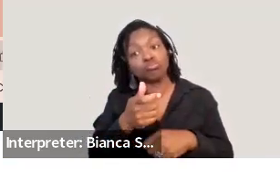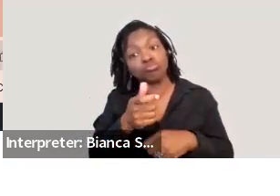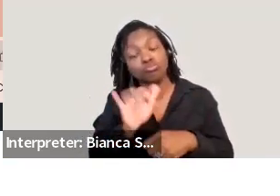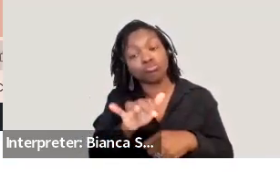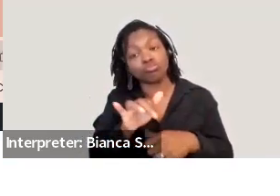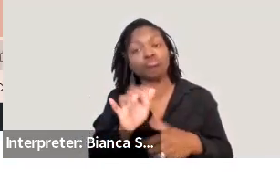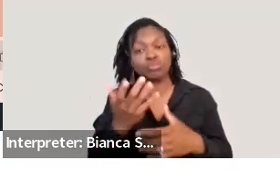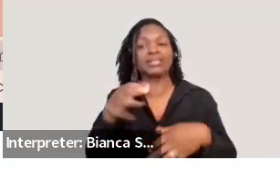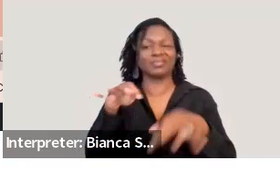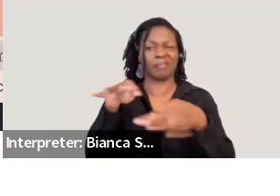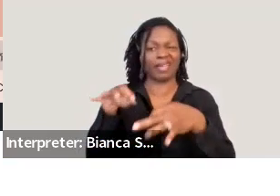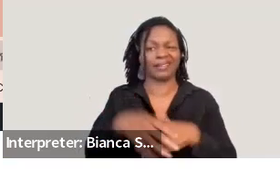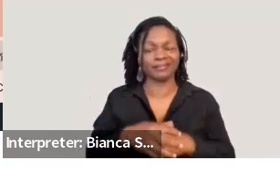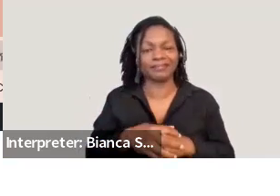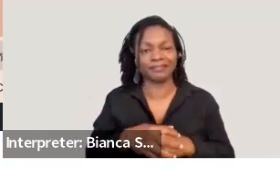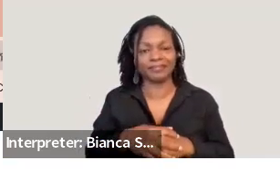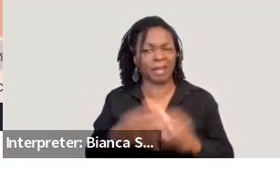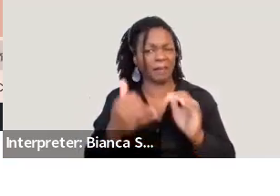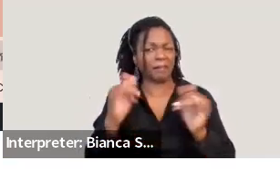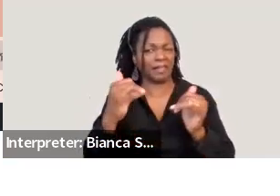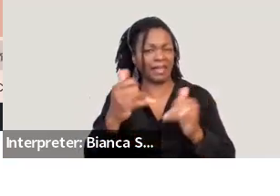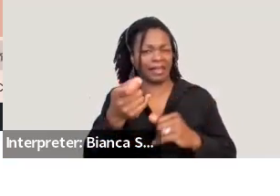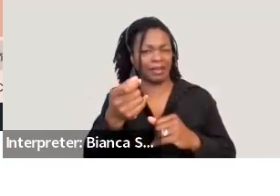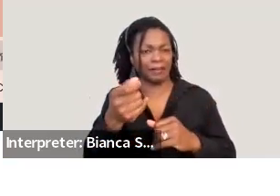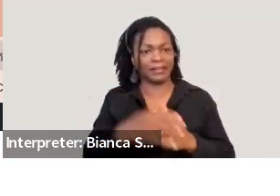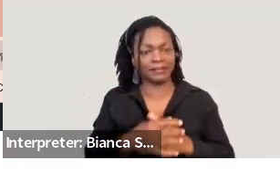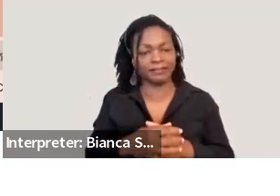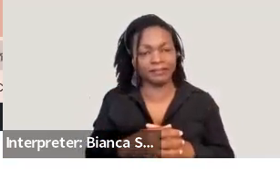explains the term. I'm just going to play a few seconds of it to get it then.